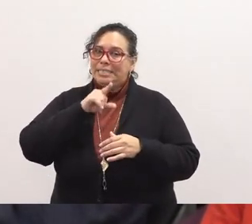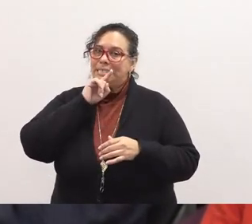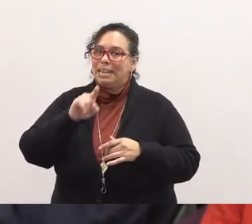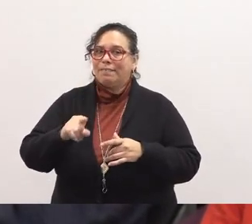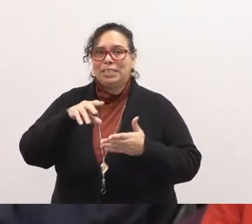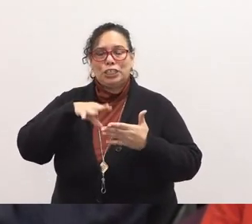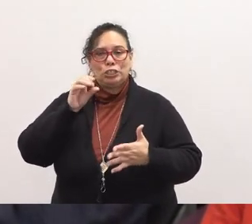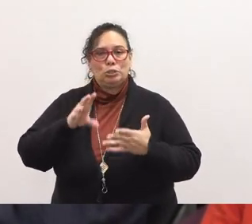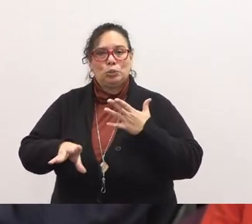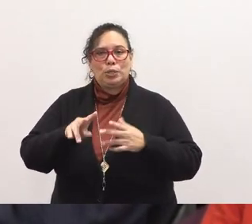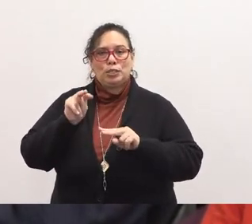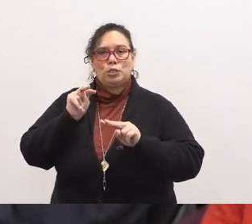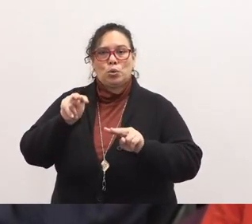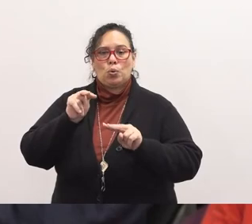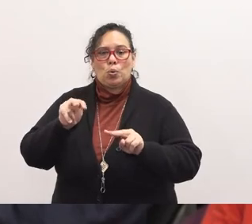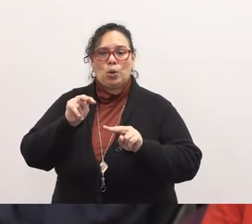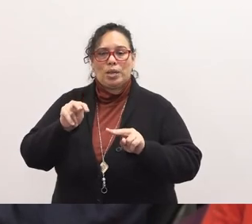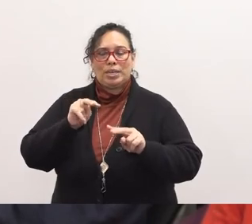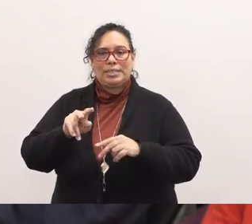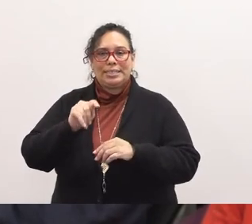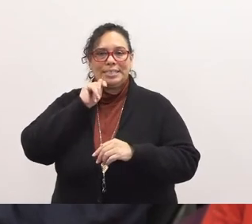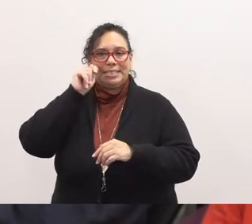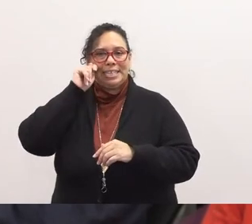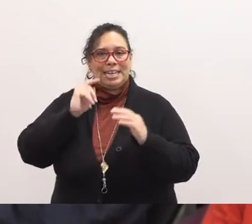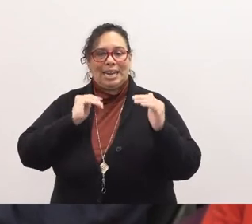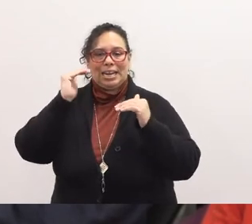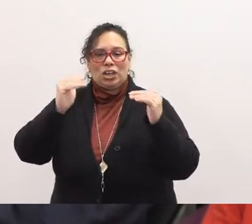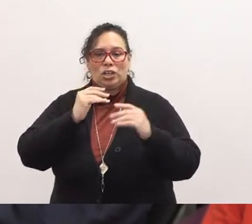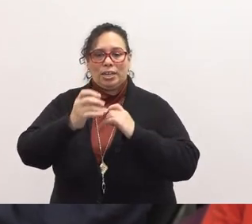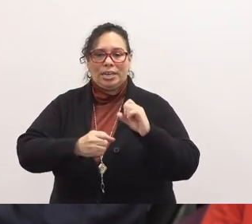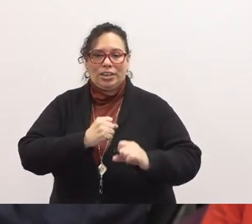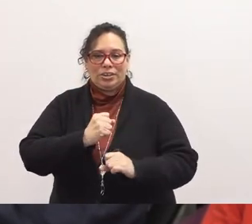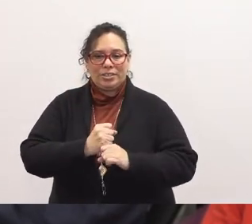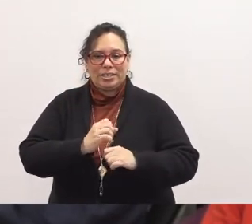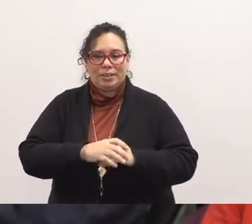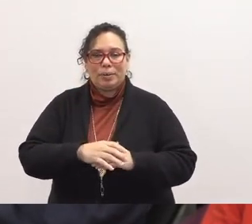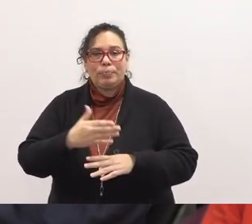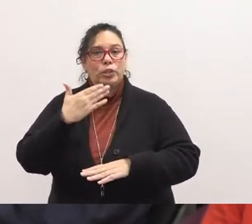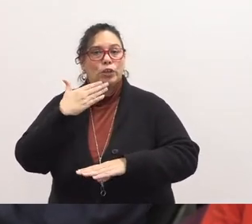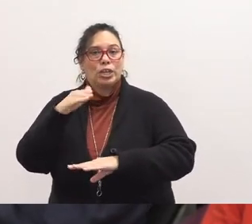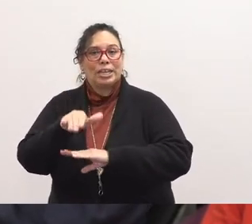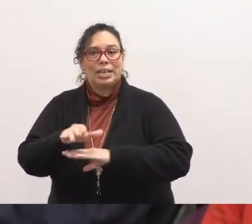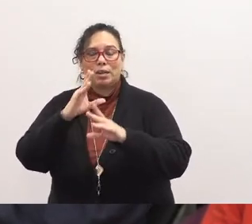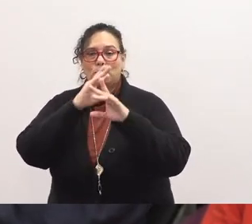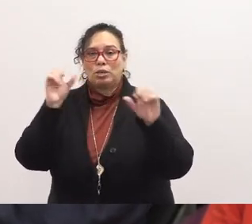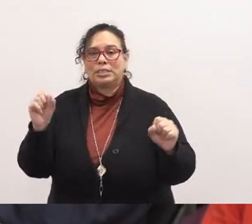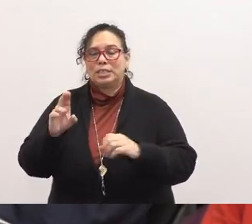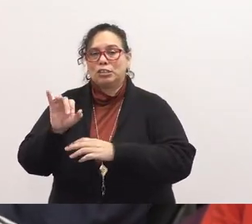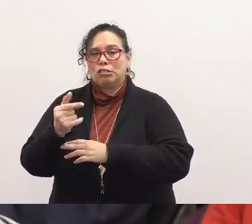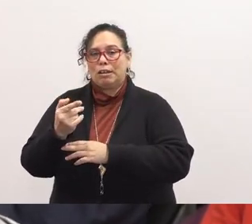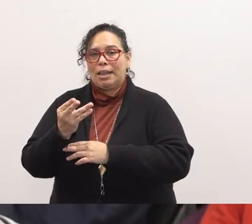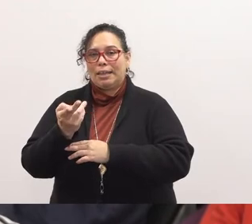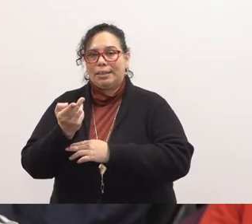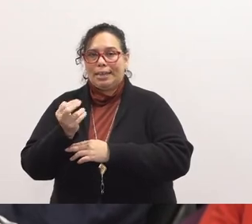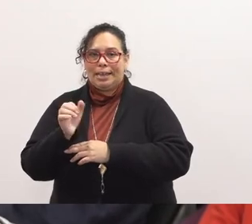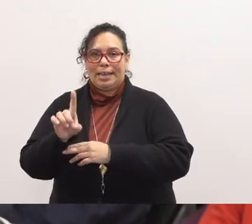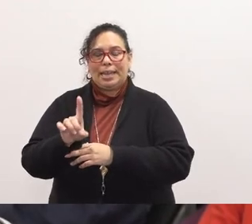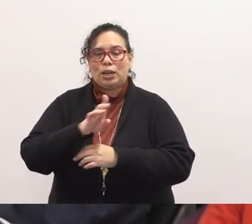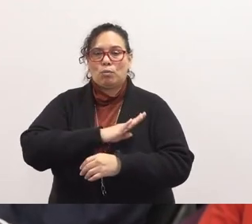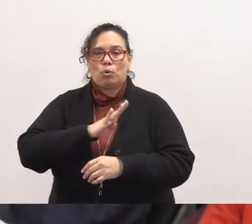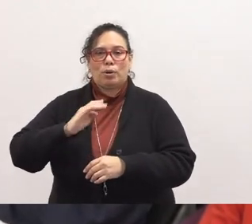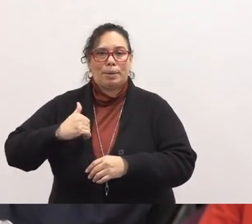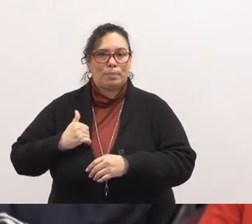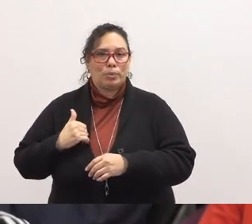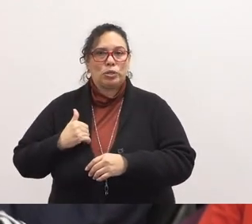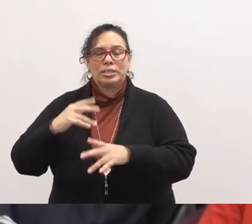a student to watch in her teen and adulthood years. Good evening, President Craighead, board members, and executive